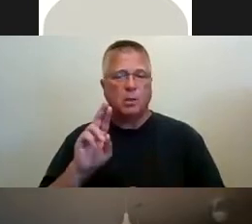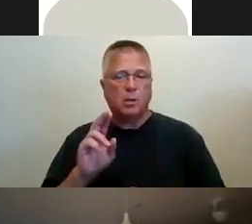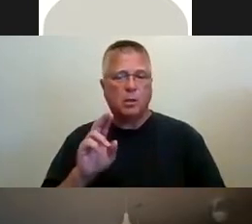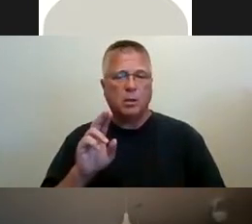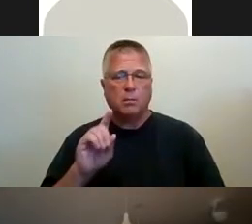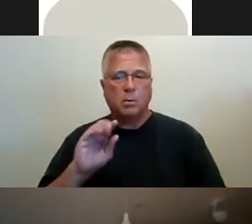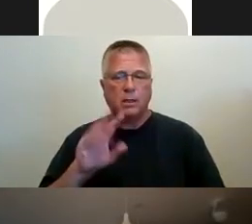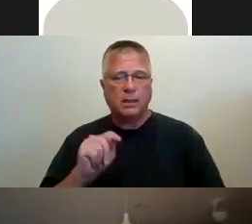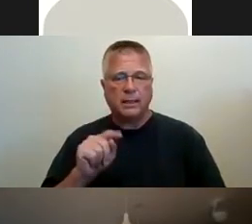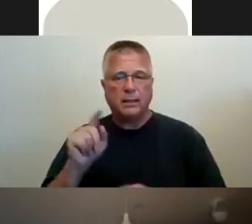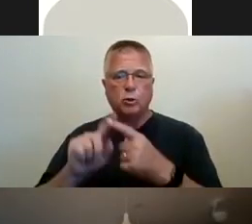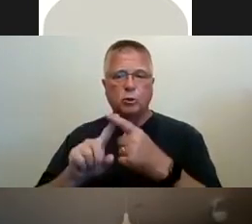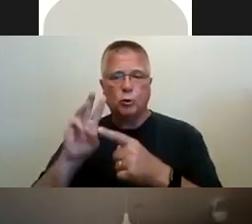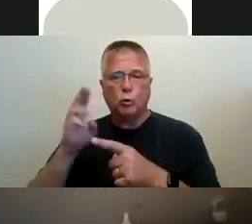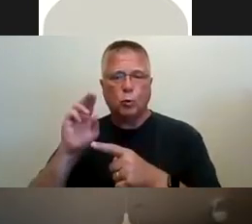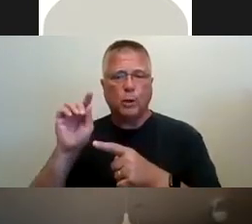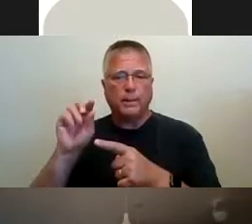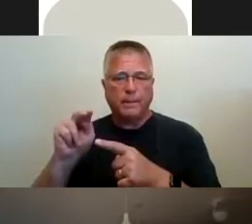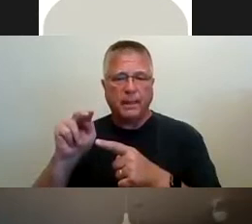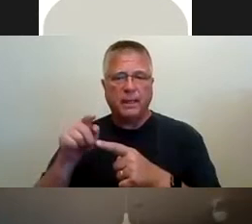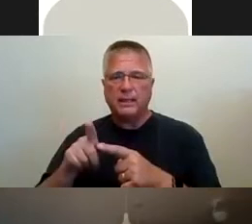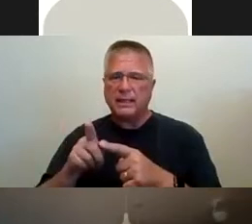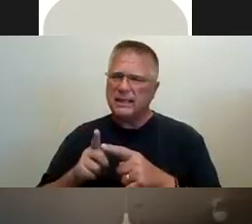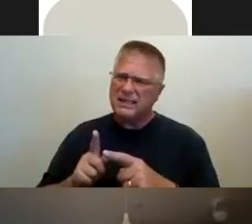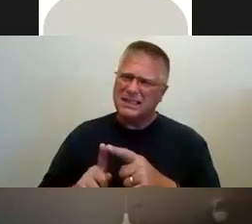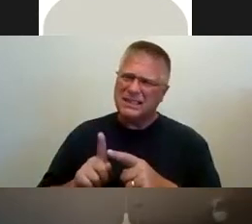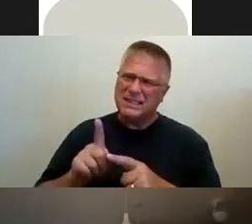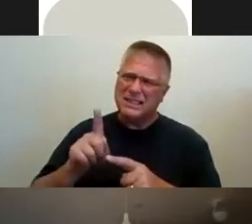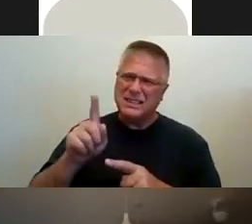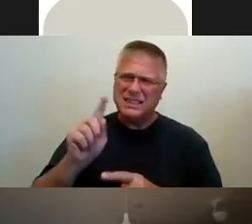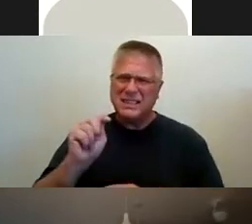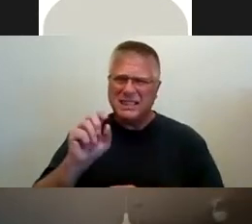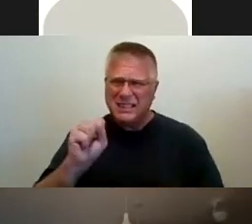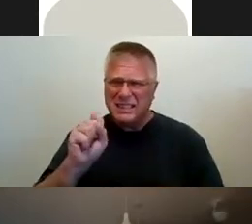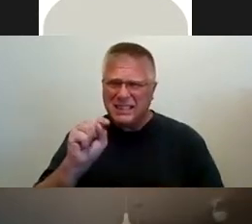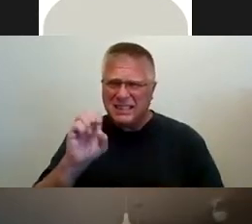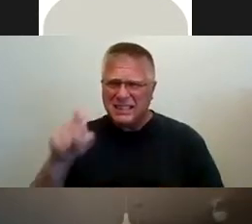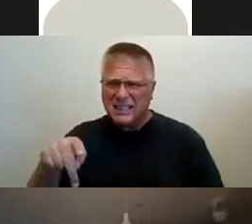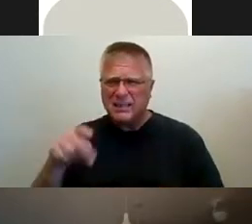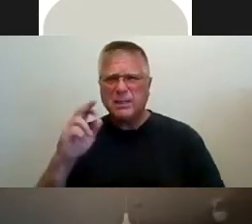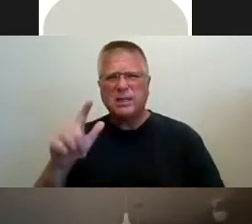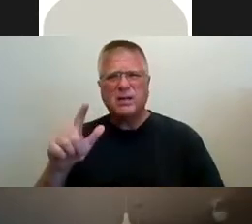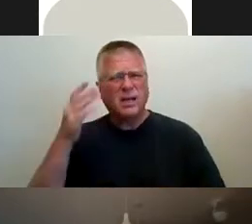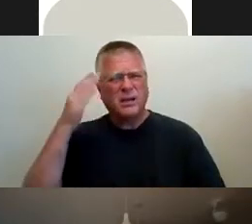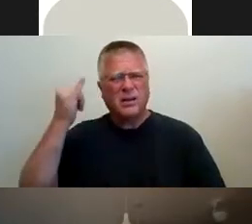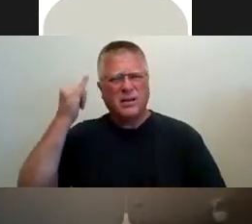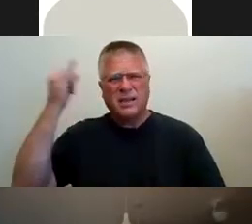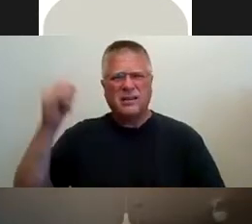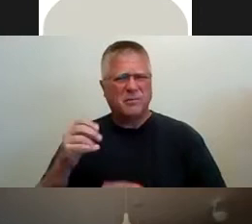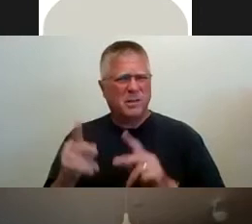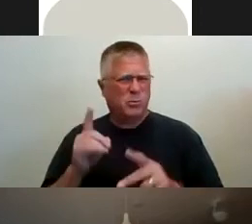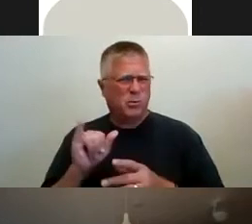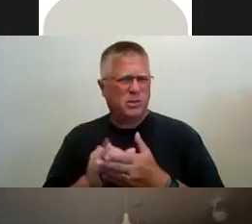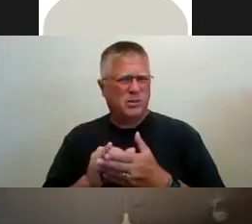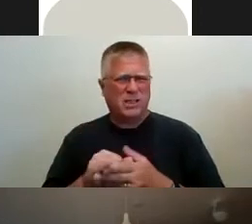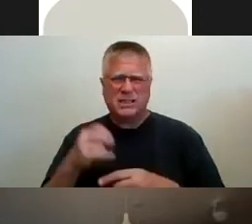to Whiteman, that's really a very steep hill. And I'm not sure how people would do that. I think it's really